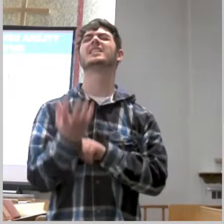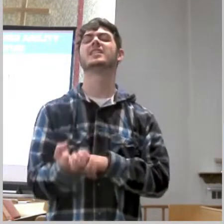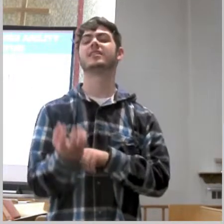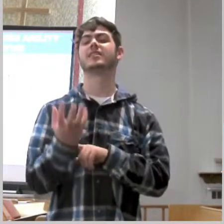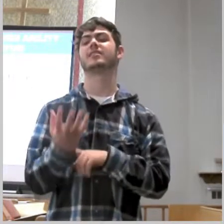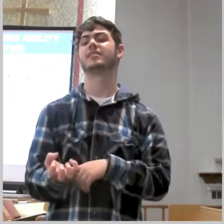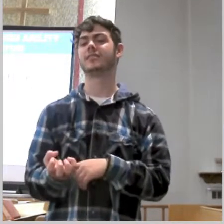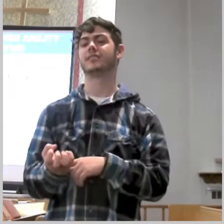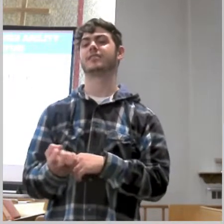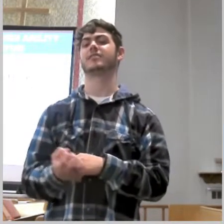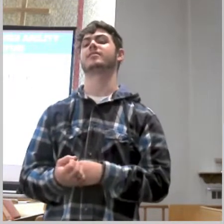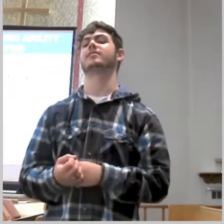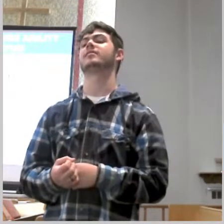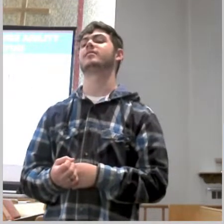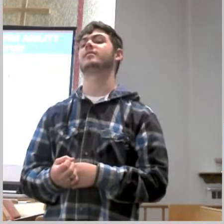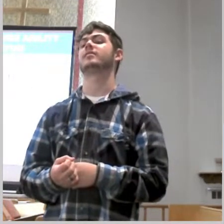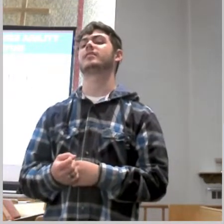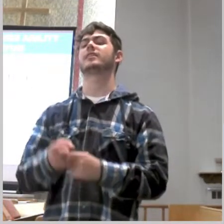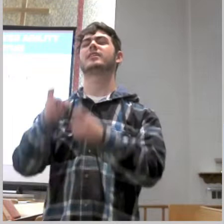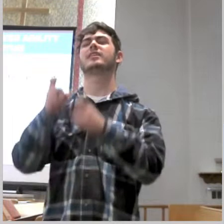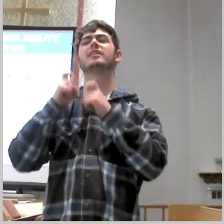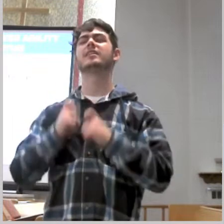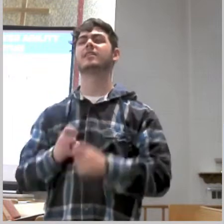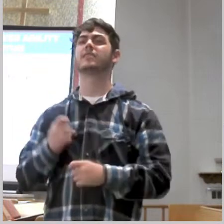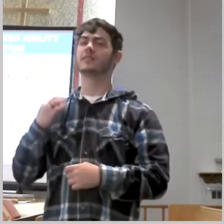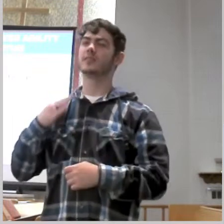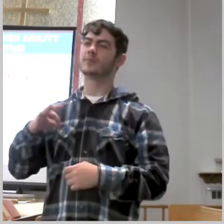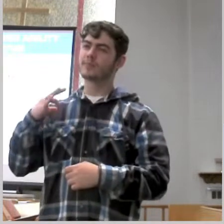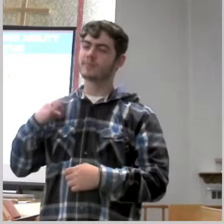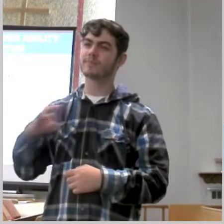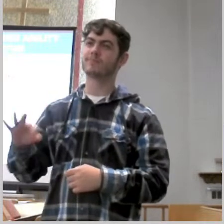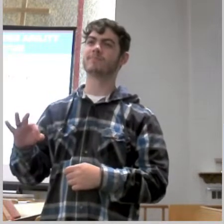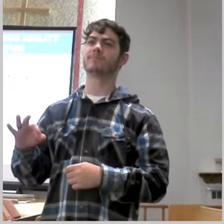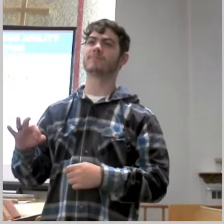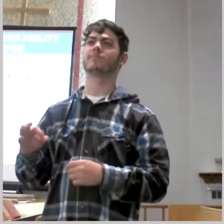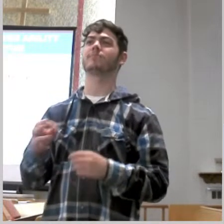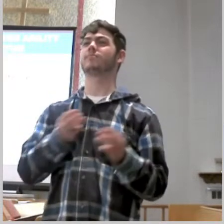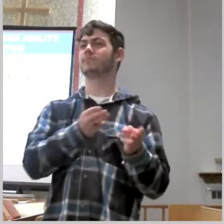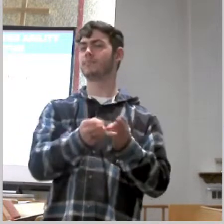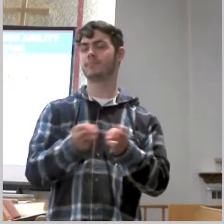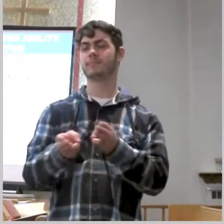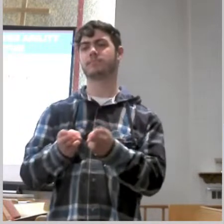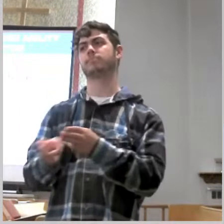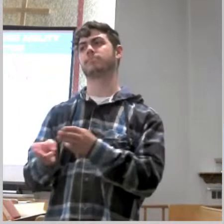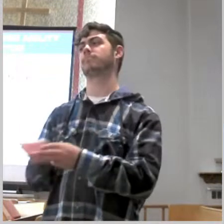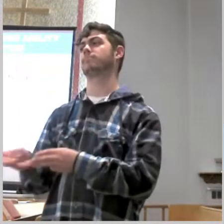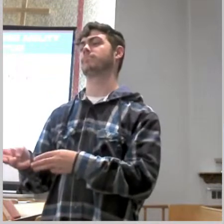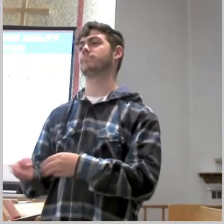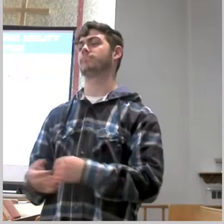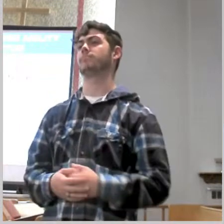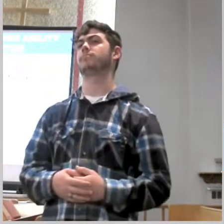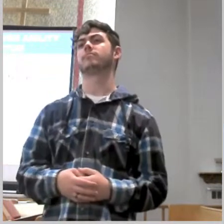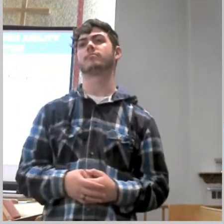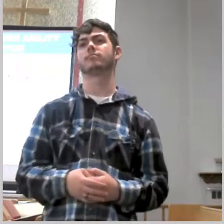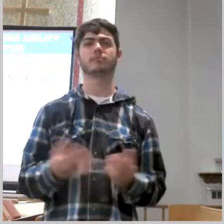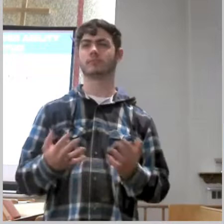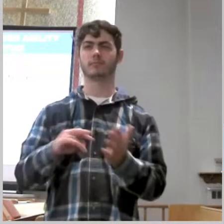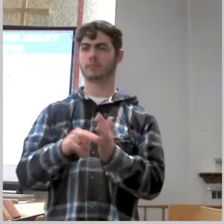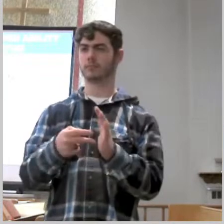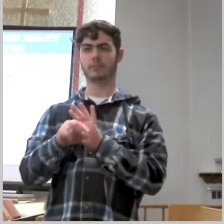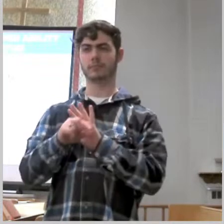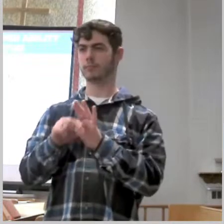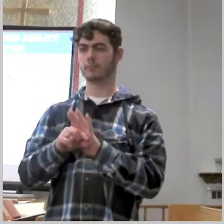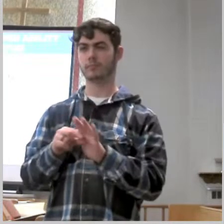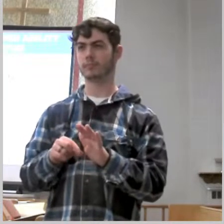the privilege of sharing in the ministry of the saints, or in the ministry to the saints. So this verse right here